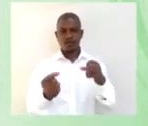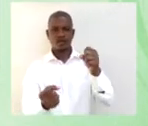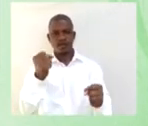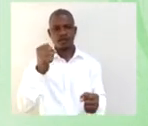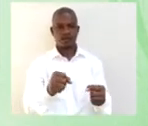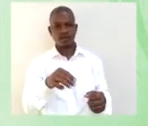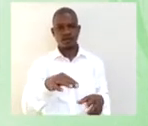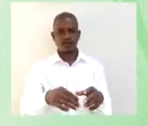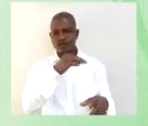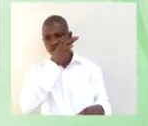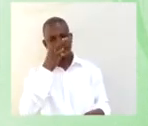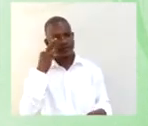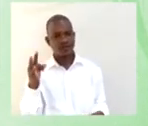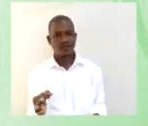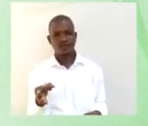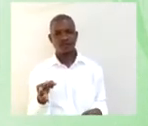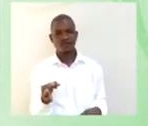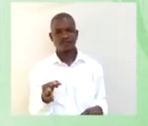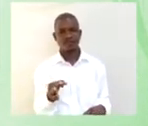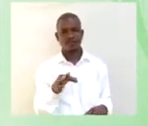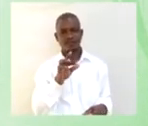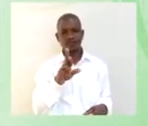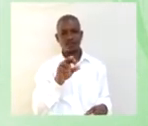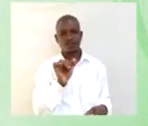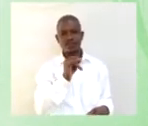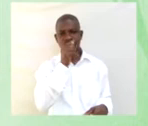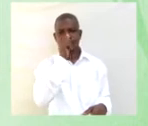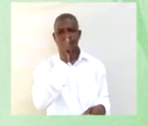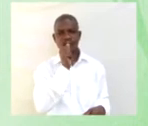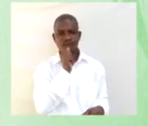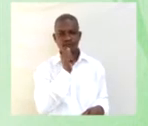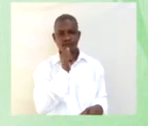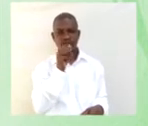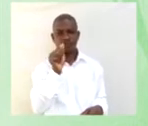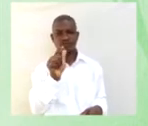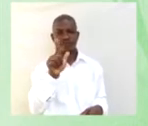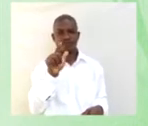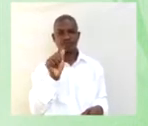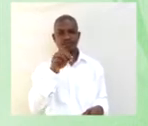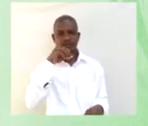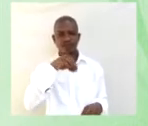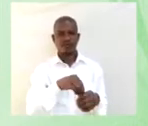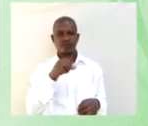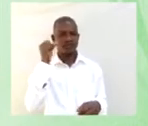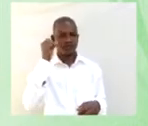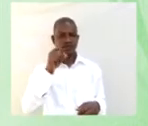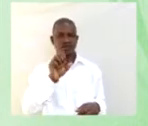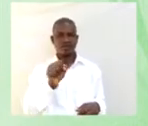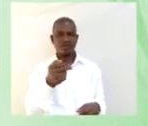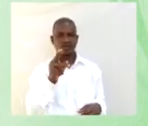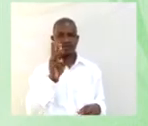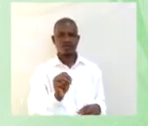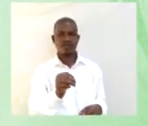car, farm. R is silent. A-L in